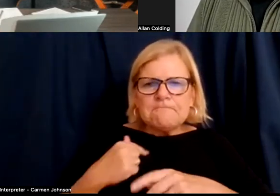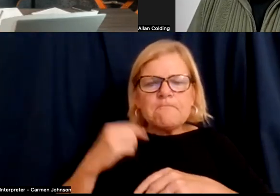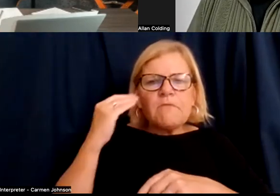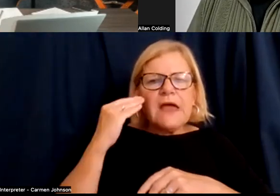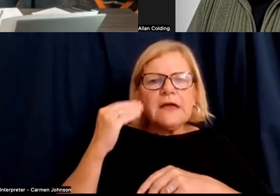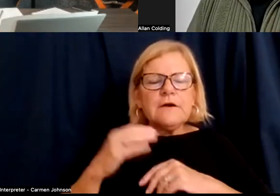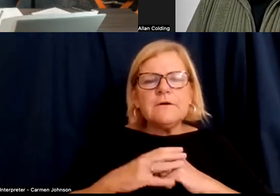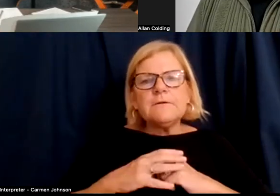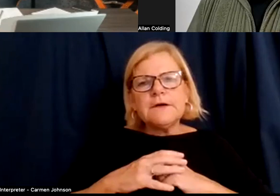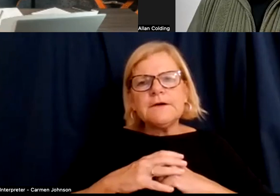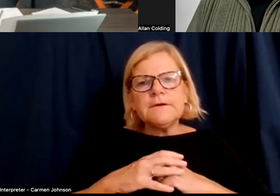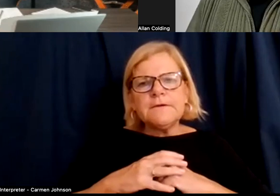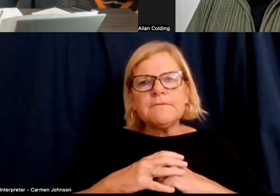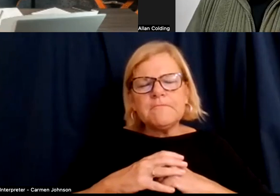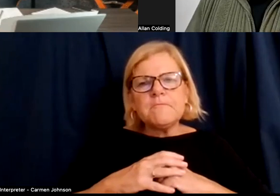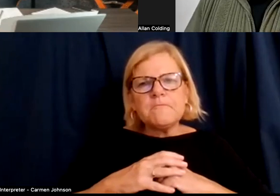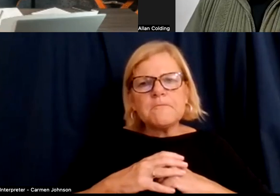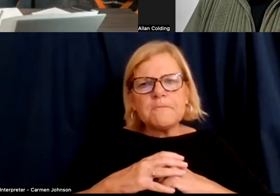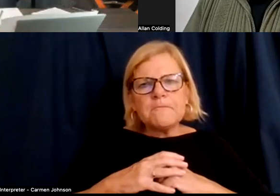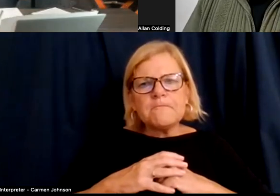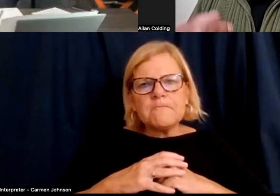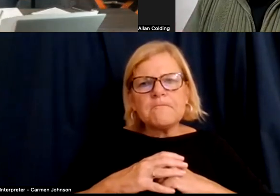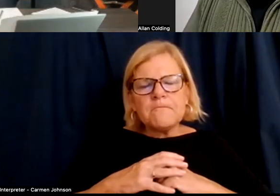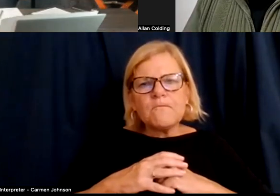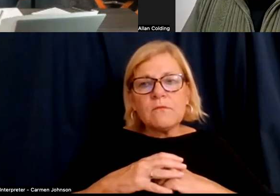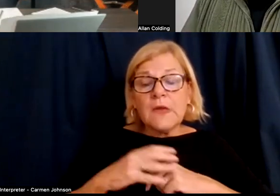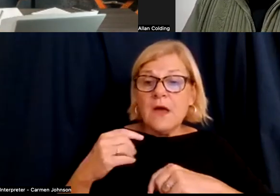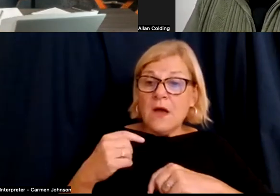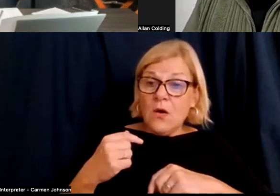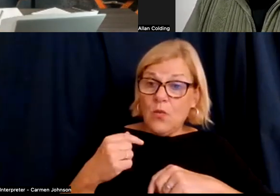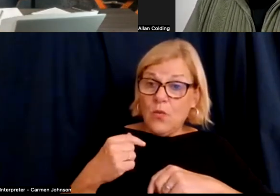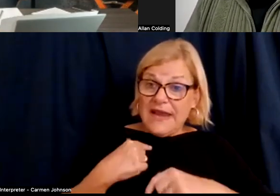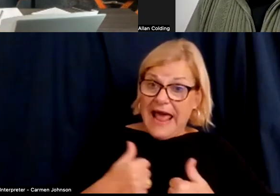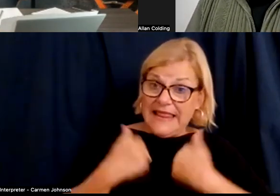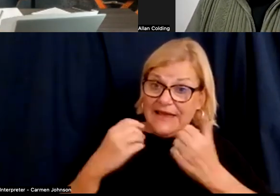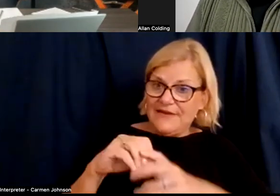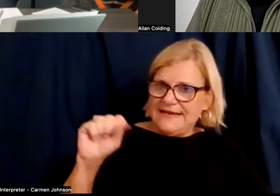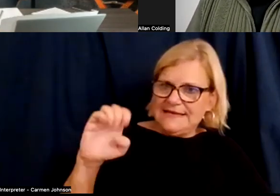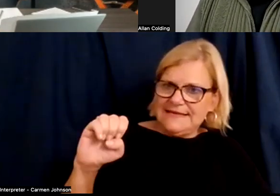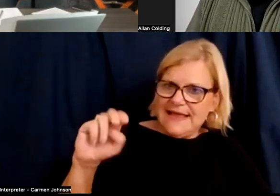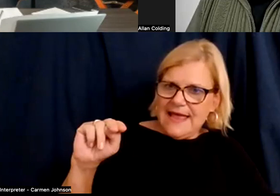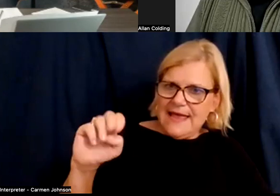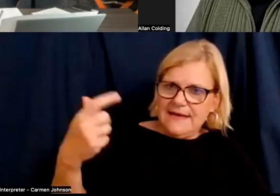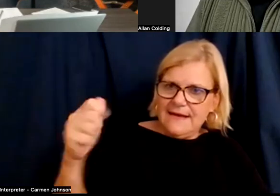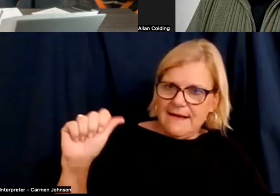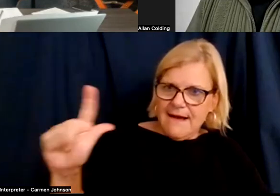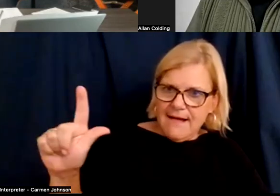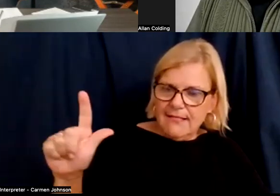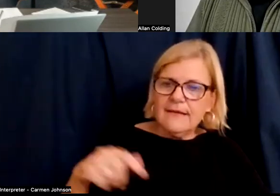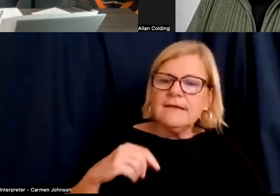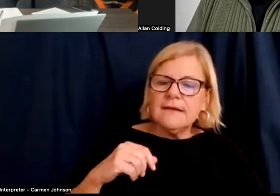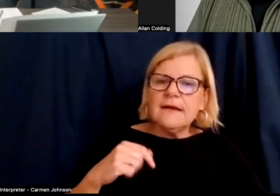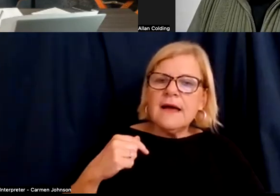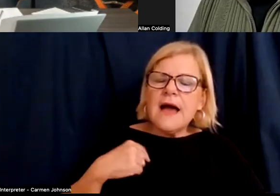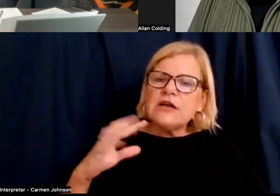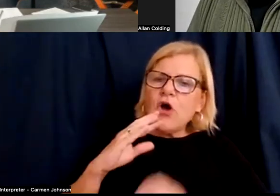from as when I lived in Senegal, okay, and I